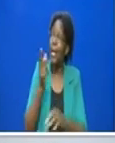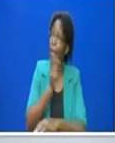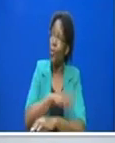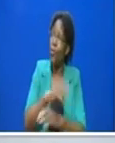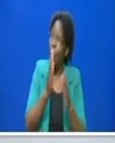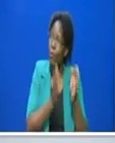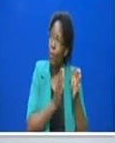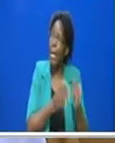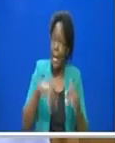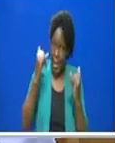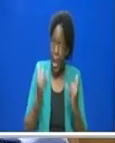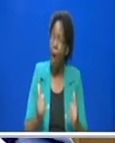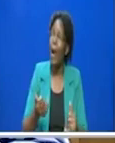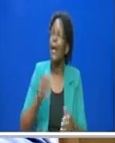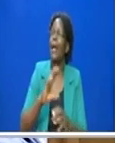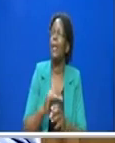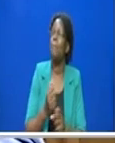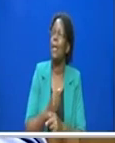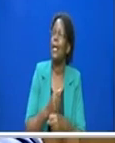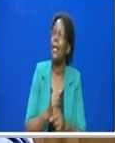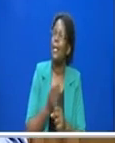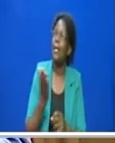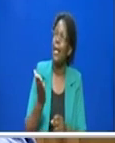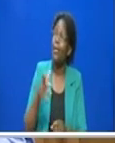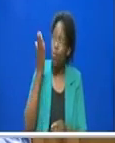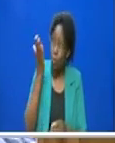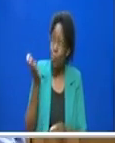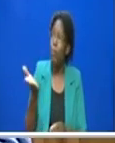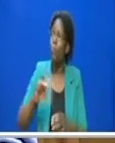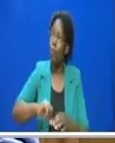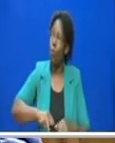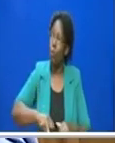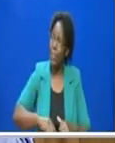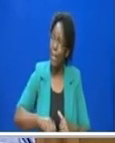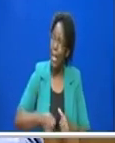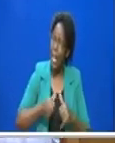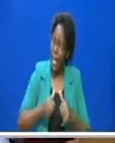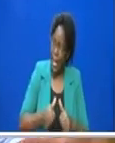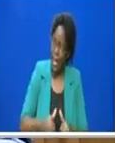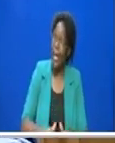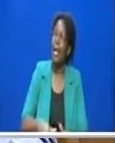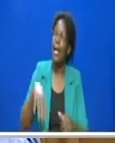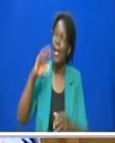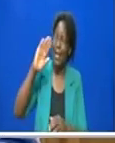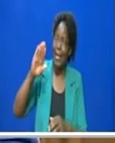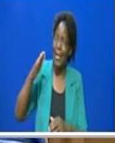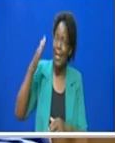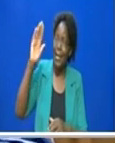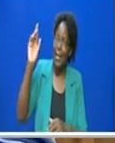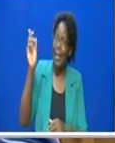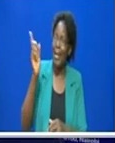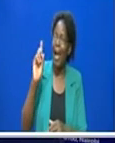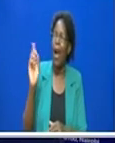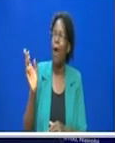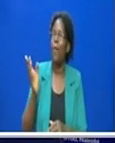I can make it. You know, Malimu, you people who live in town, muko na fridge, na deep freezers. Some of us, we come from the village. Atuna vitu kama hizo. By the